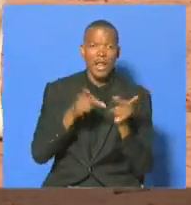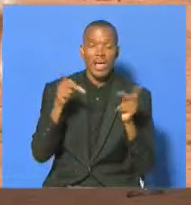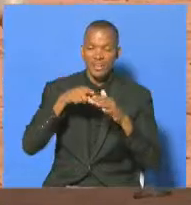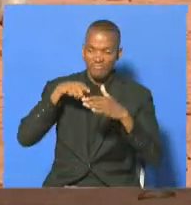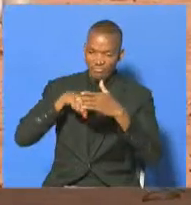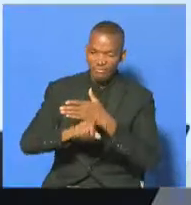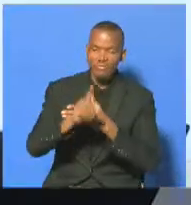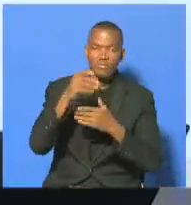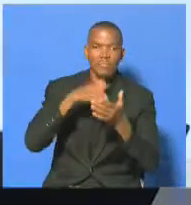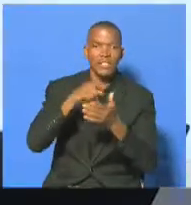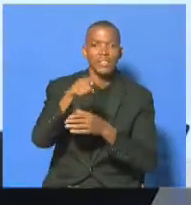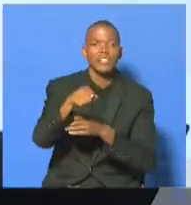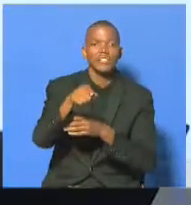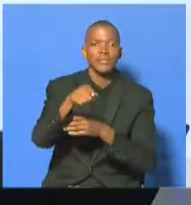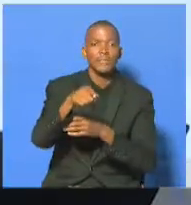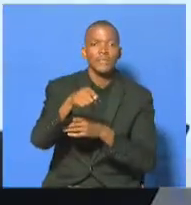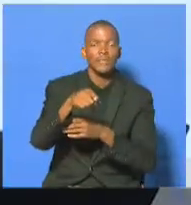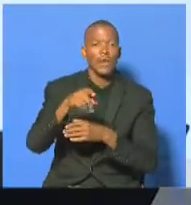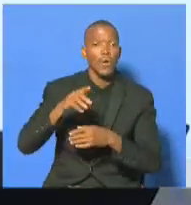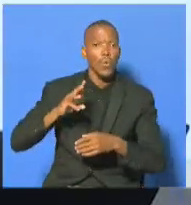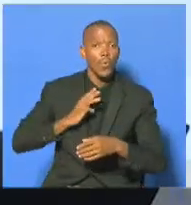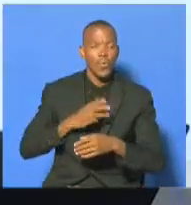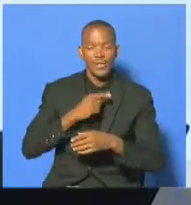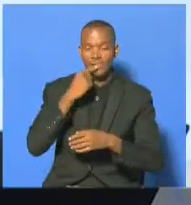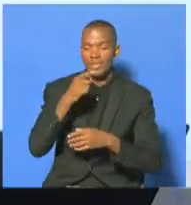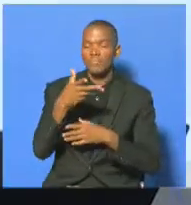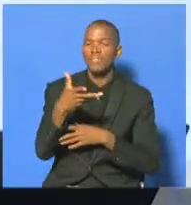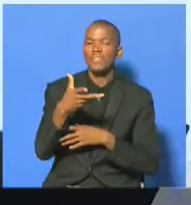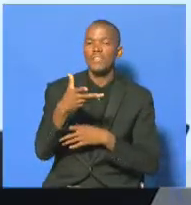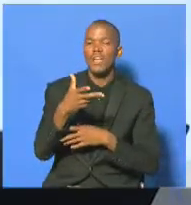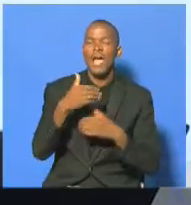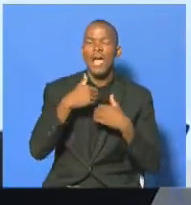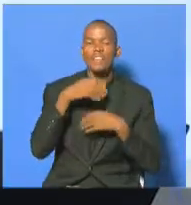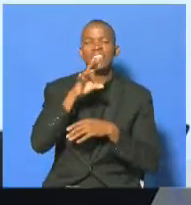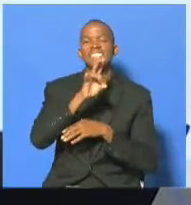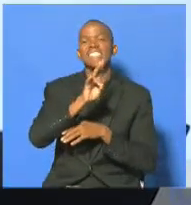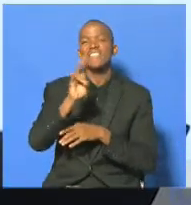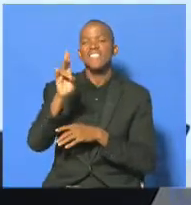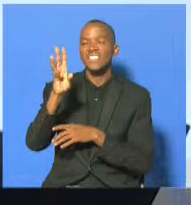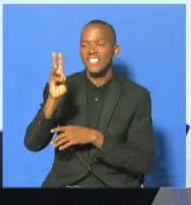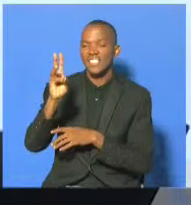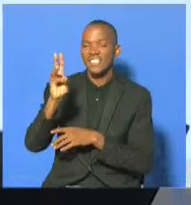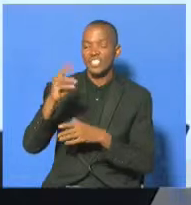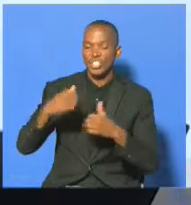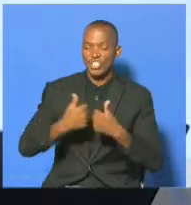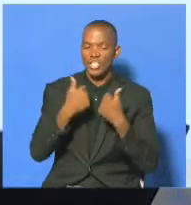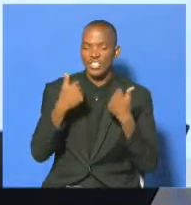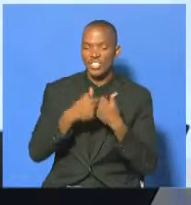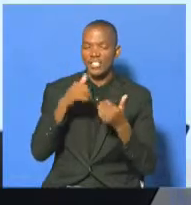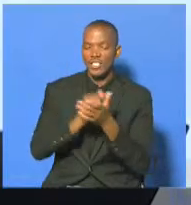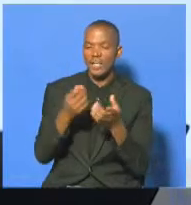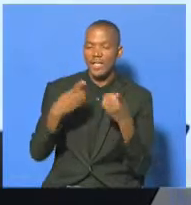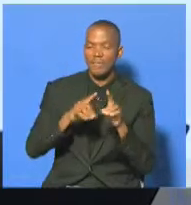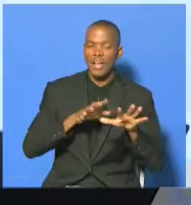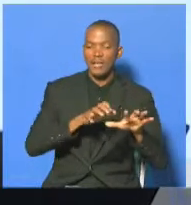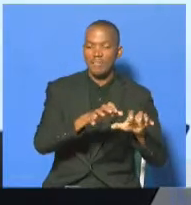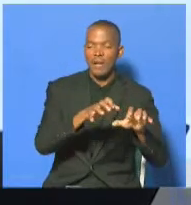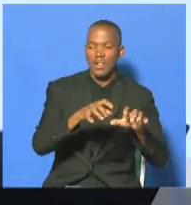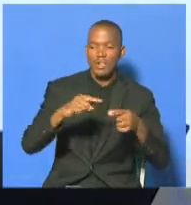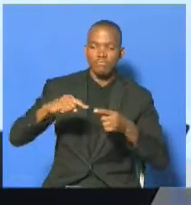Transfrontier Park. There were 76 incidents of human-wild conflict for this